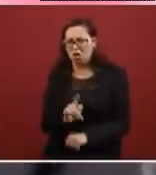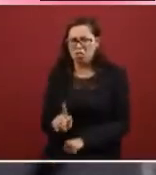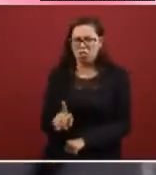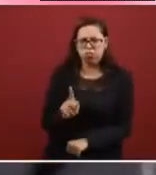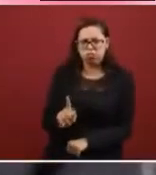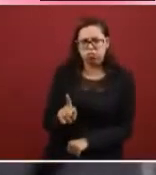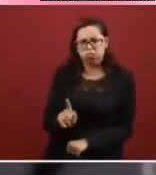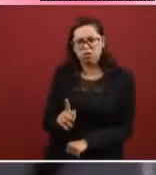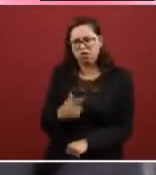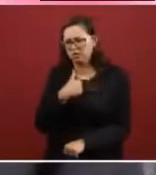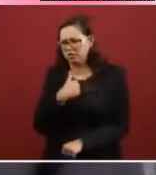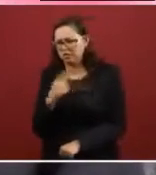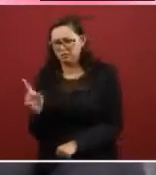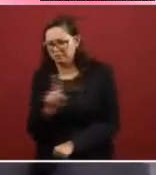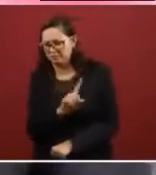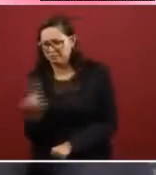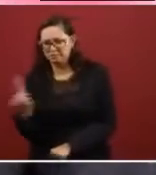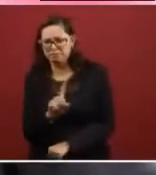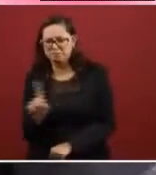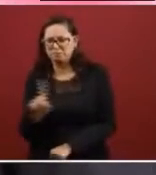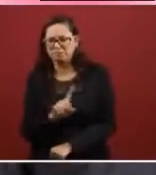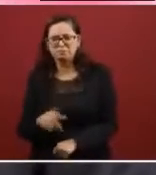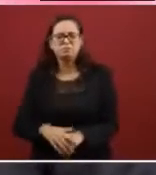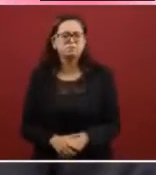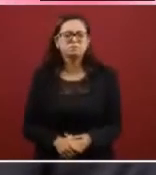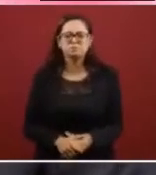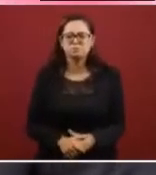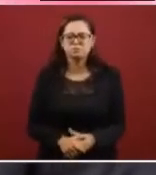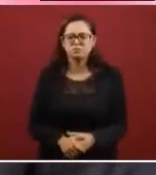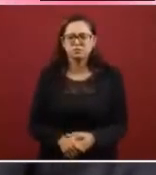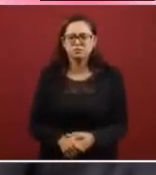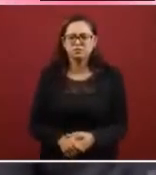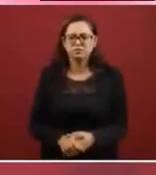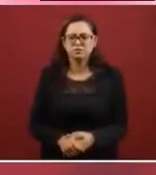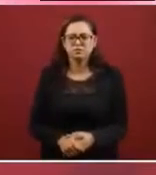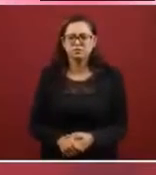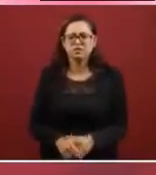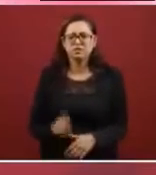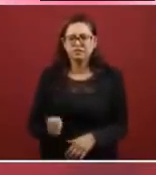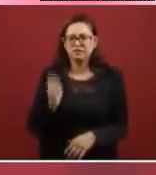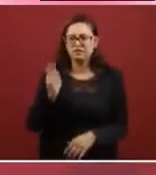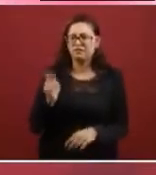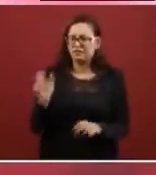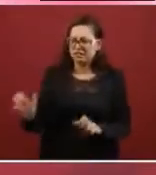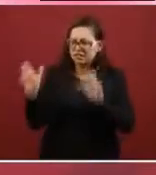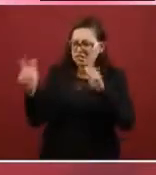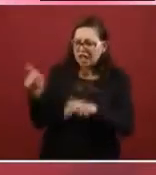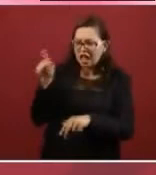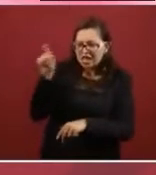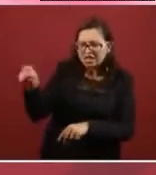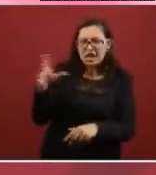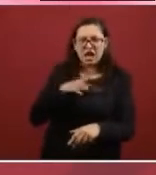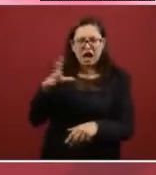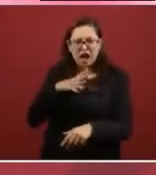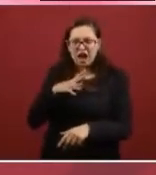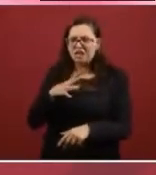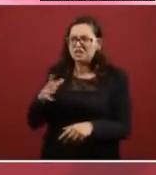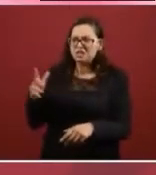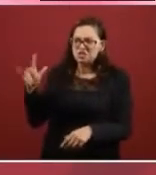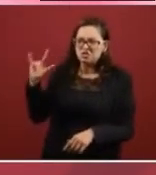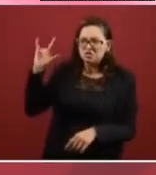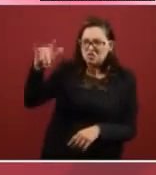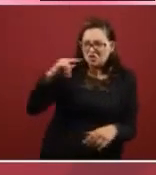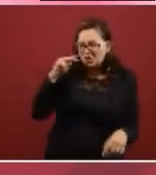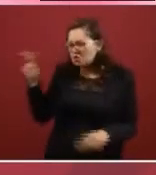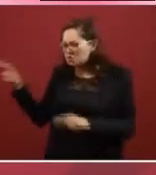an adornment. Quiere decir que hacen vuelos rasantes las mujeres chapas y yo no me entero. Are you thinking that they would